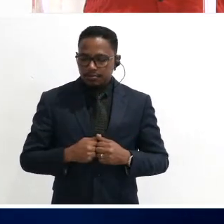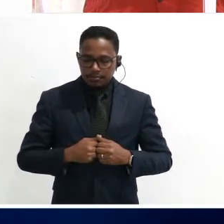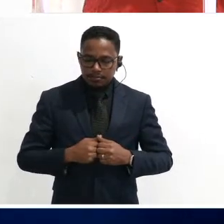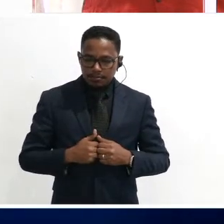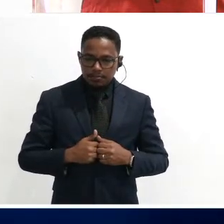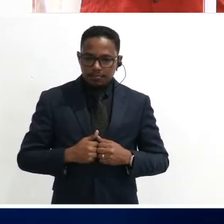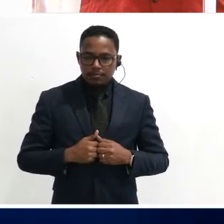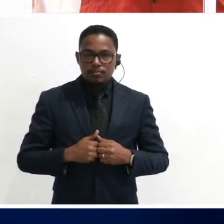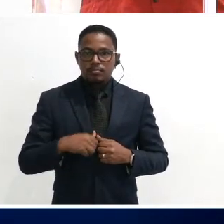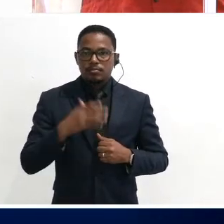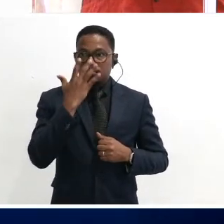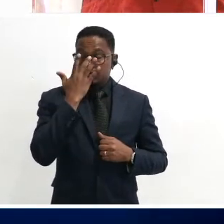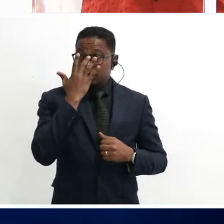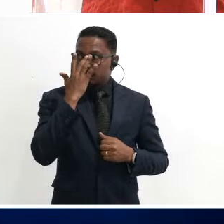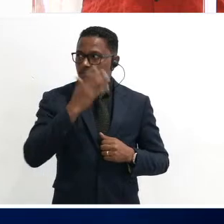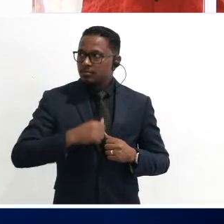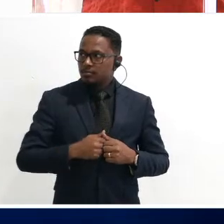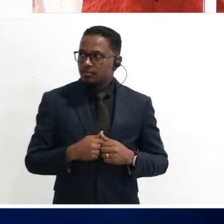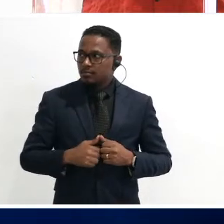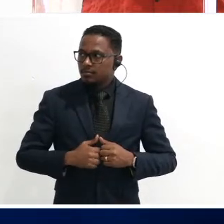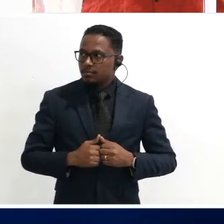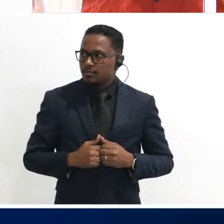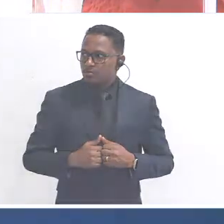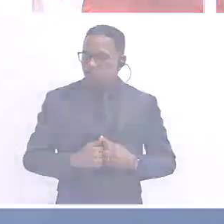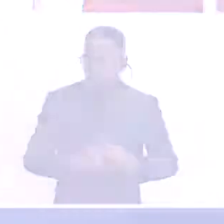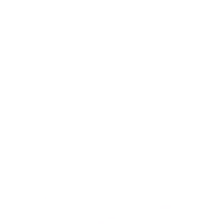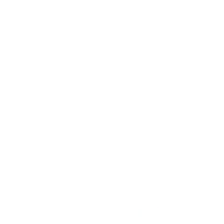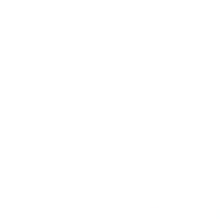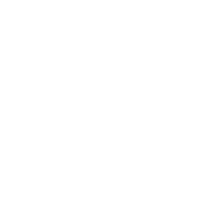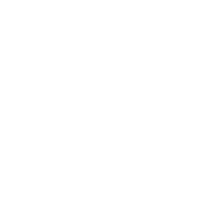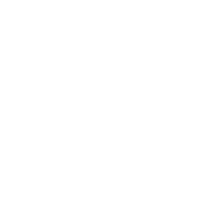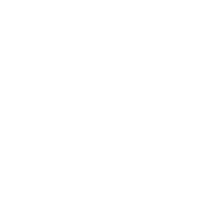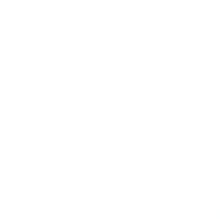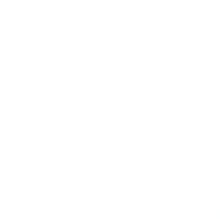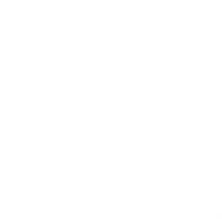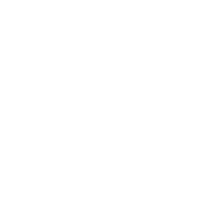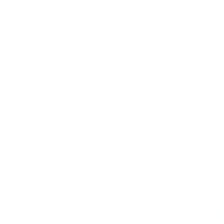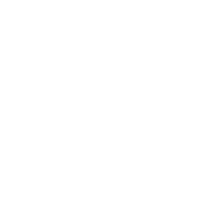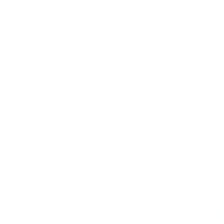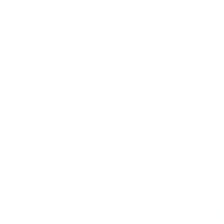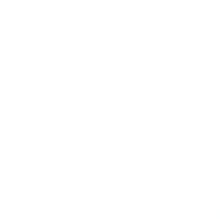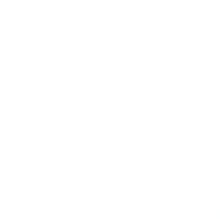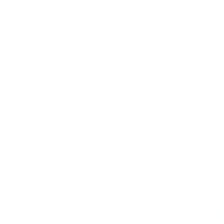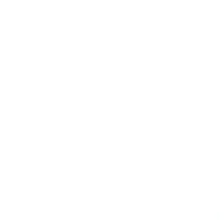And this is what it starts to look at some of the next level. So there's a,